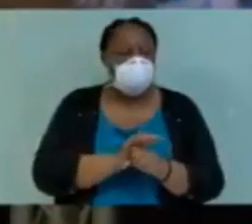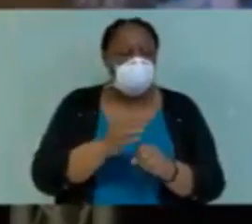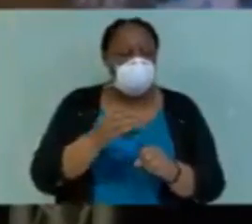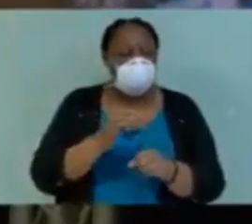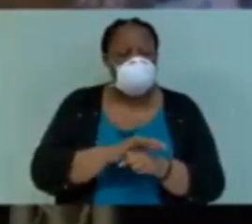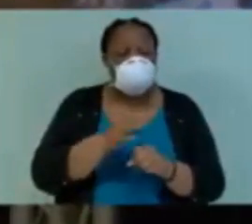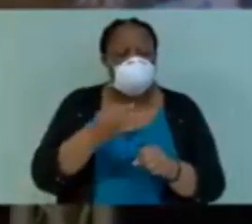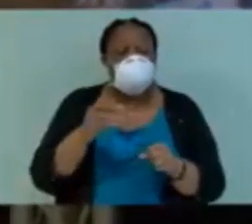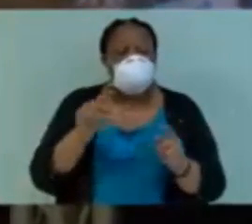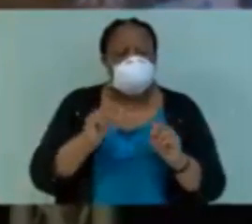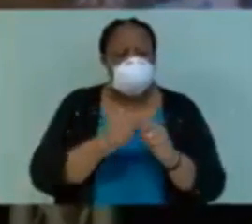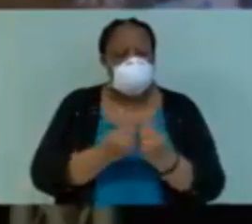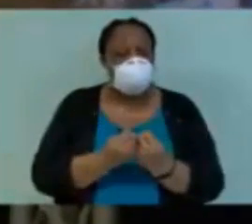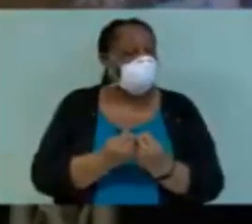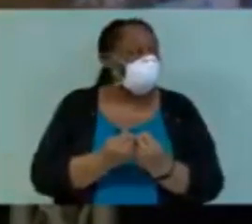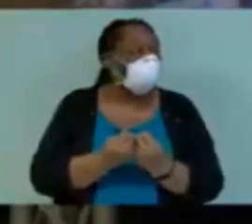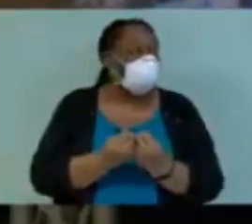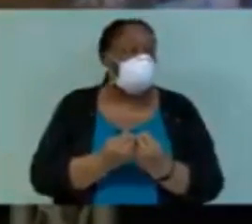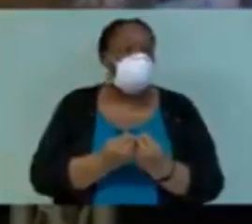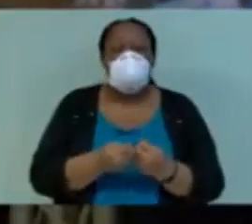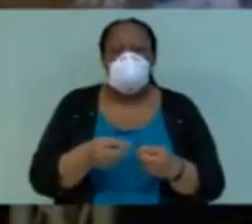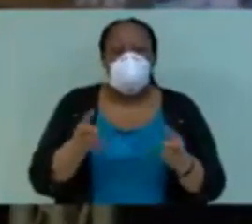are extremely impressed